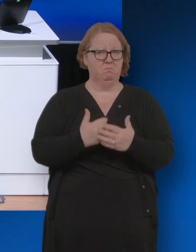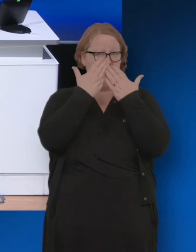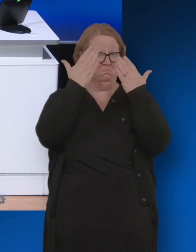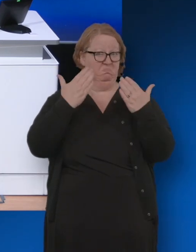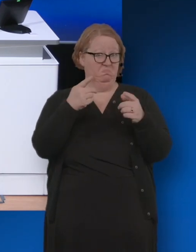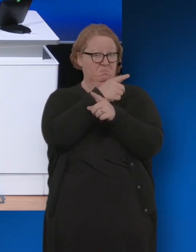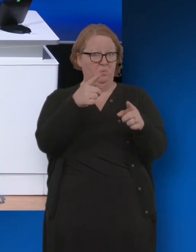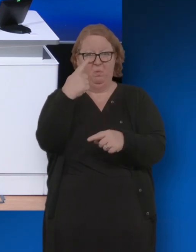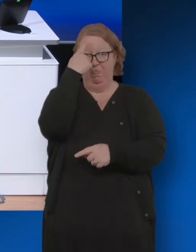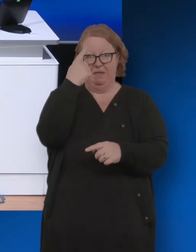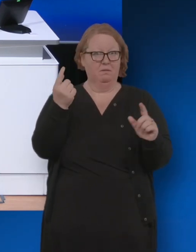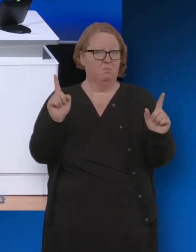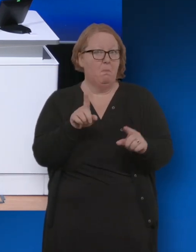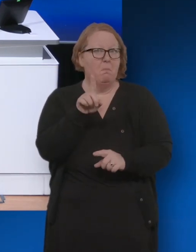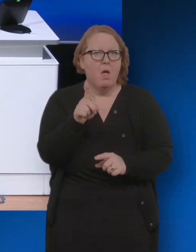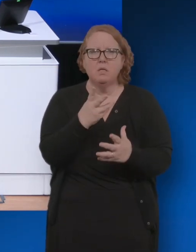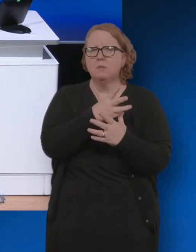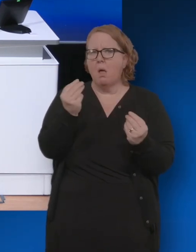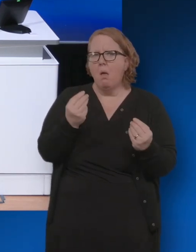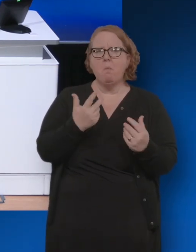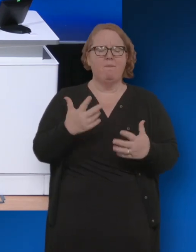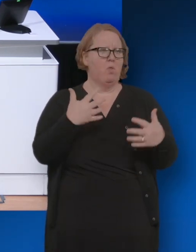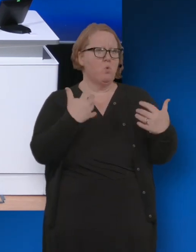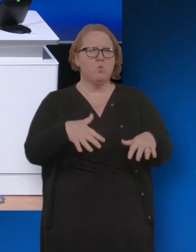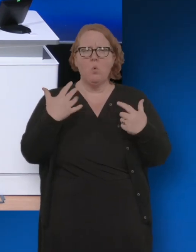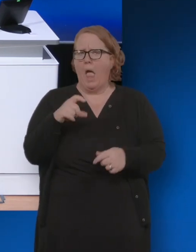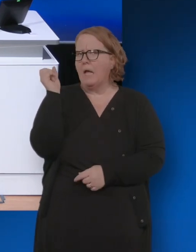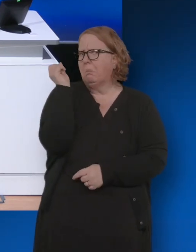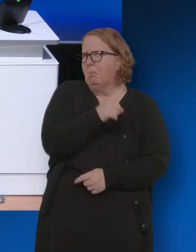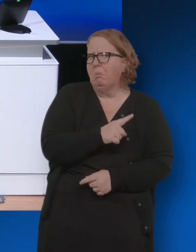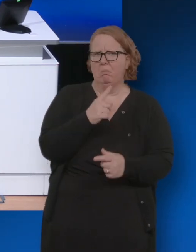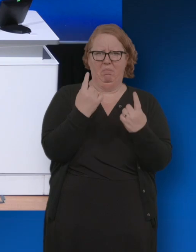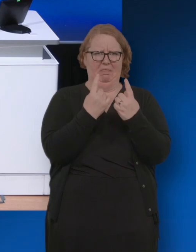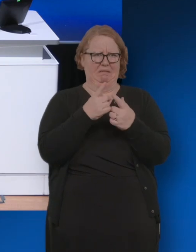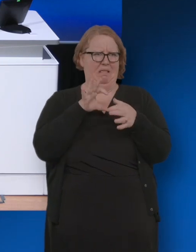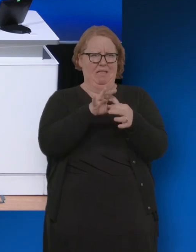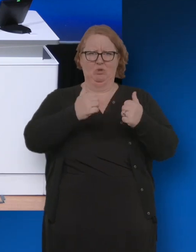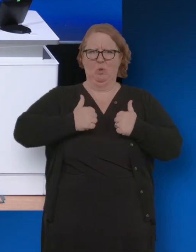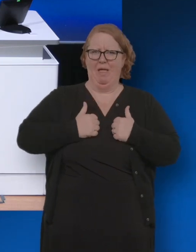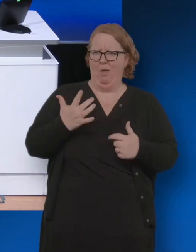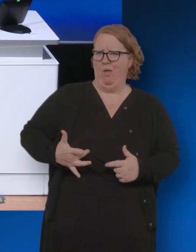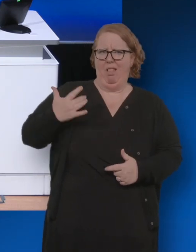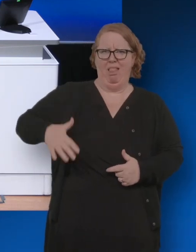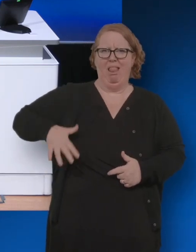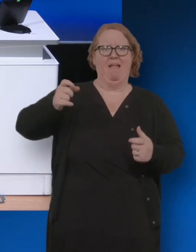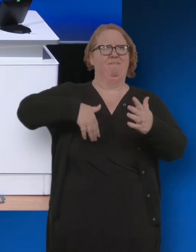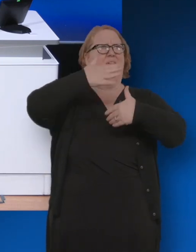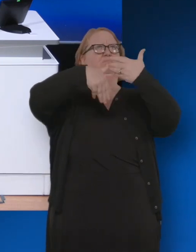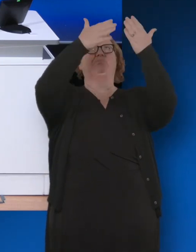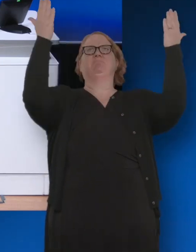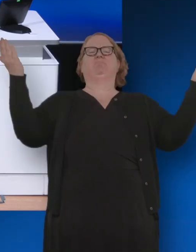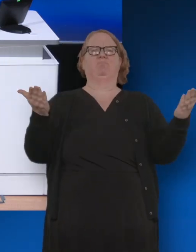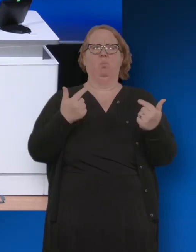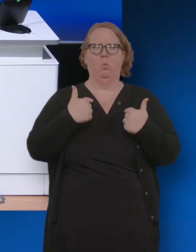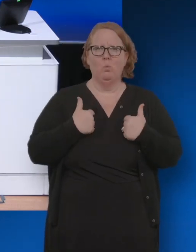but some of the most majestic and mysterious aspects of our existence somehow are the things we